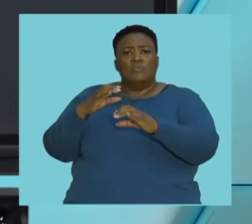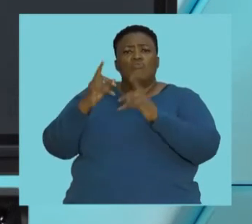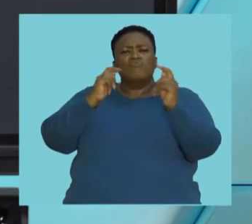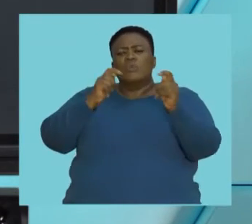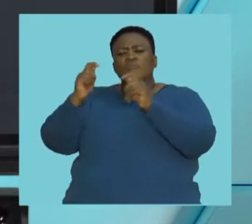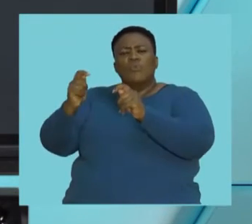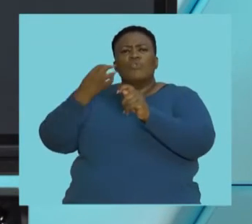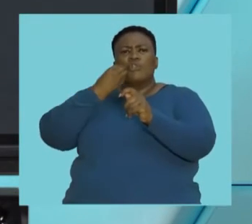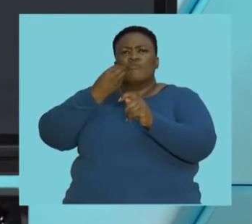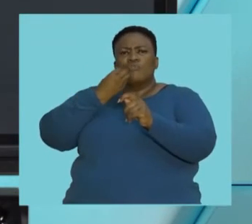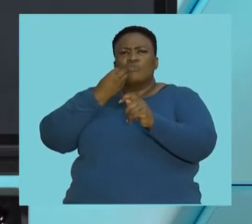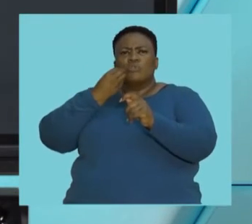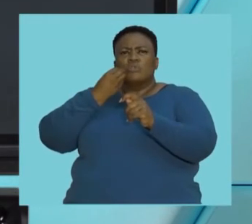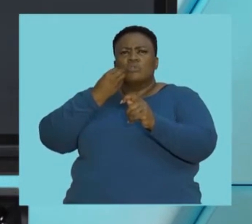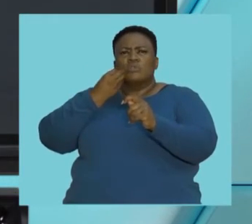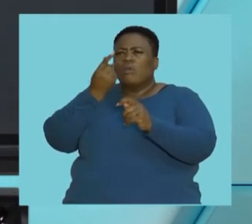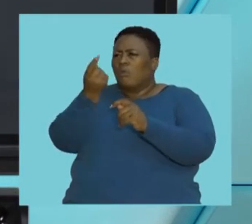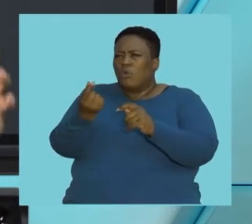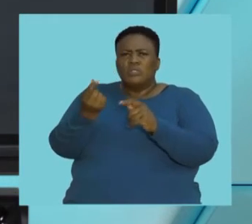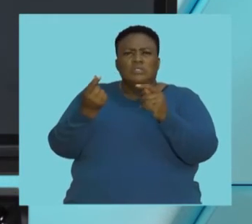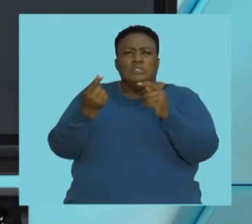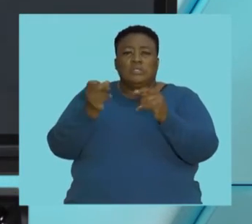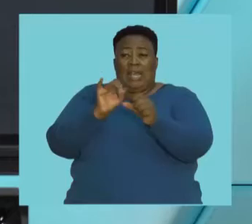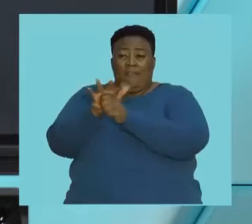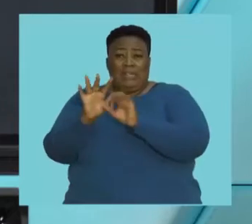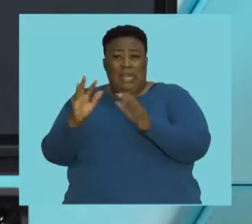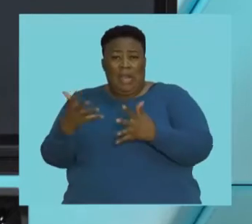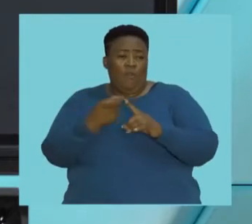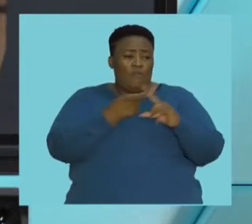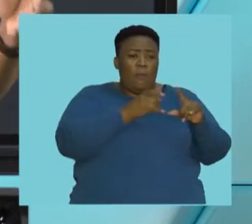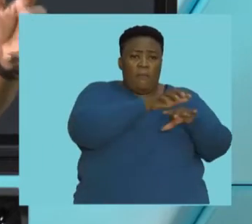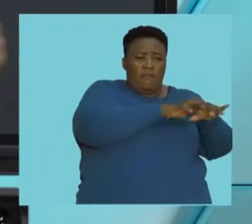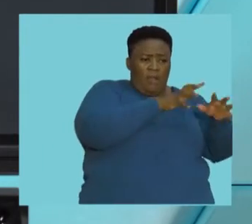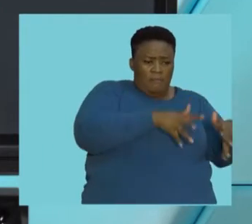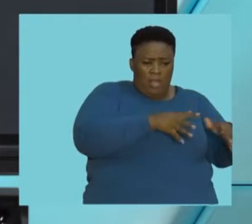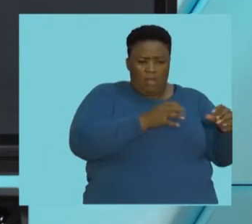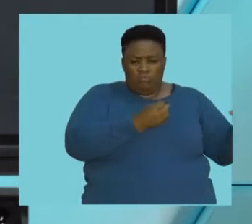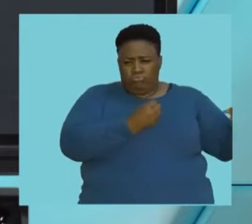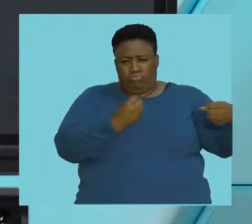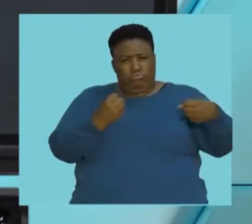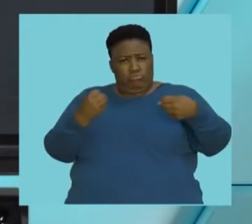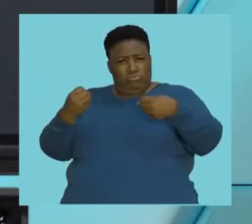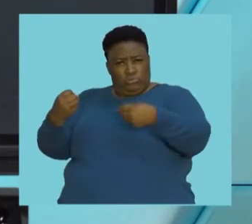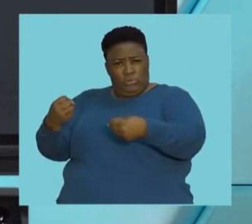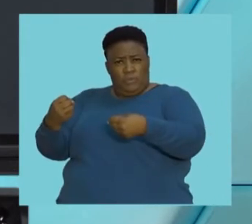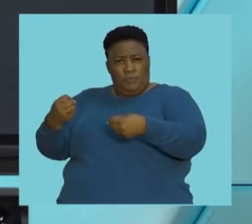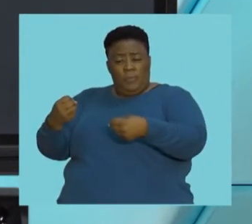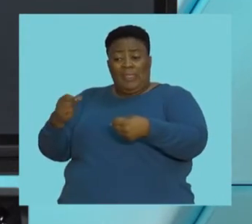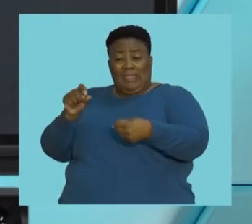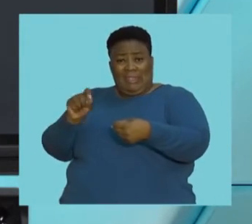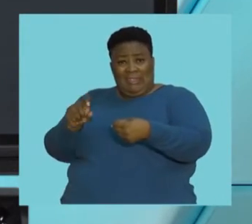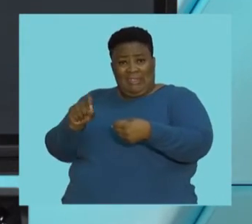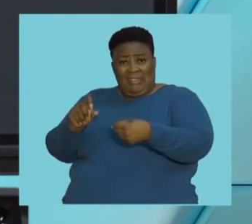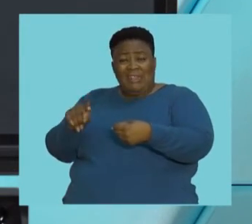and how that affects the food. So during the transportation of food from a farmer to a retail outlet, there's a lot